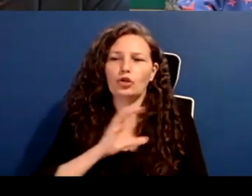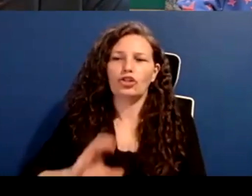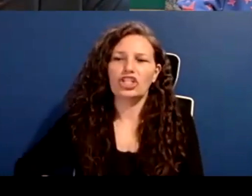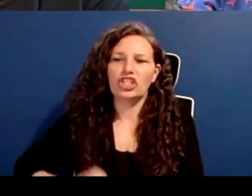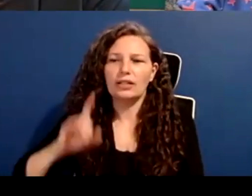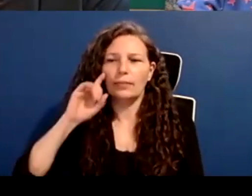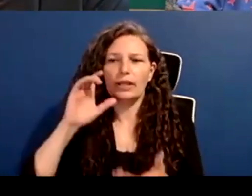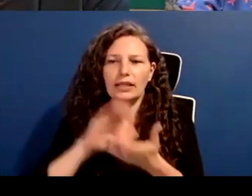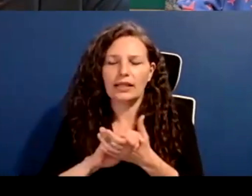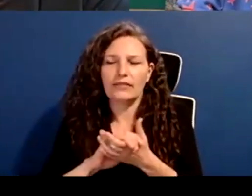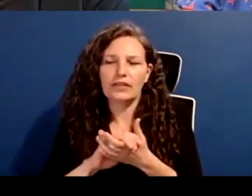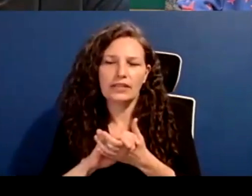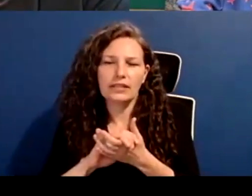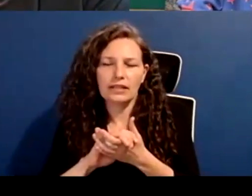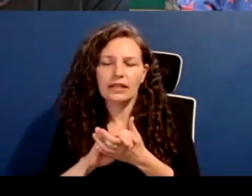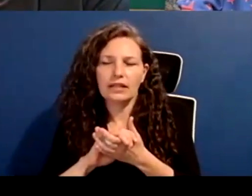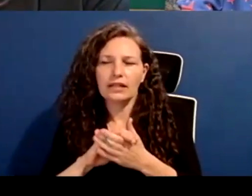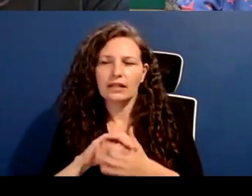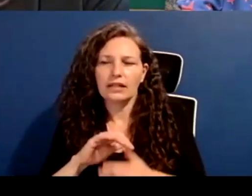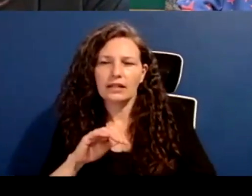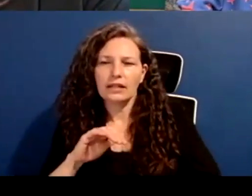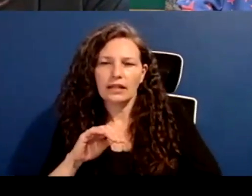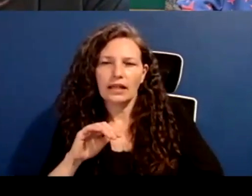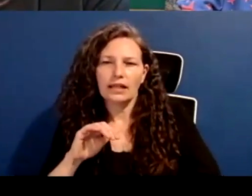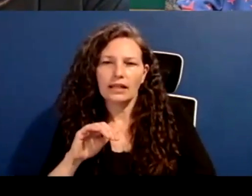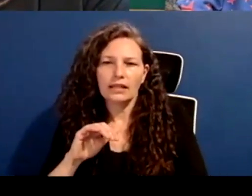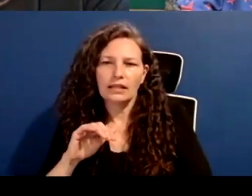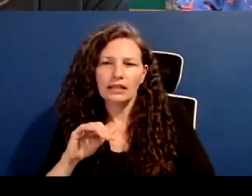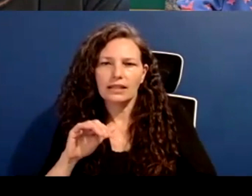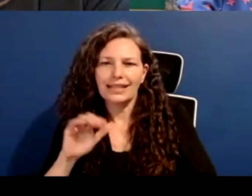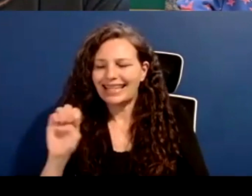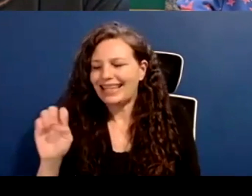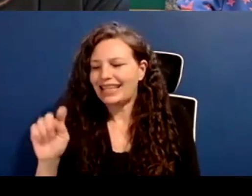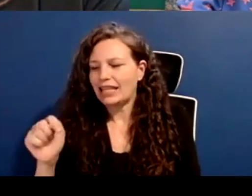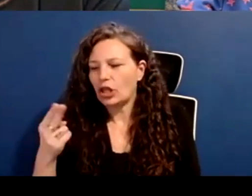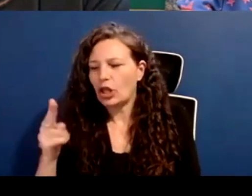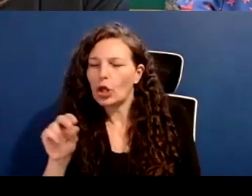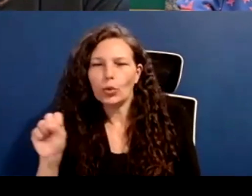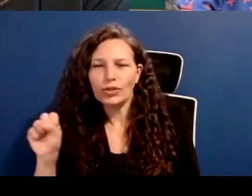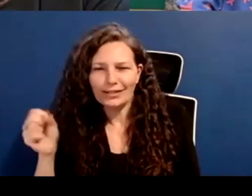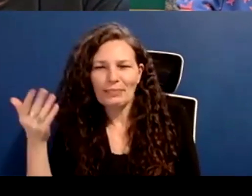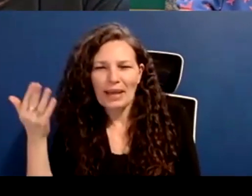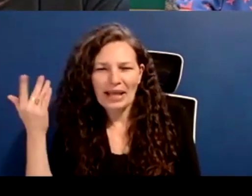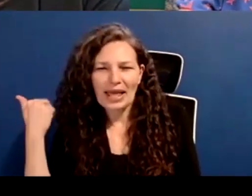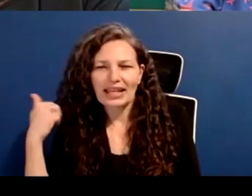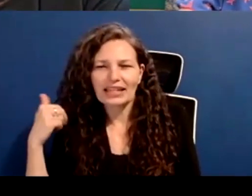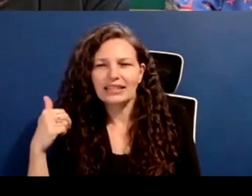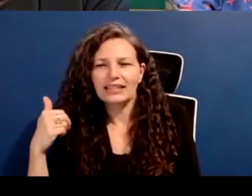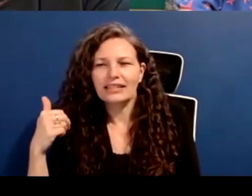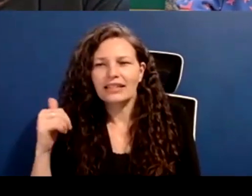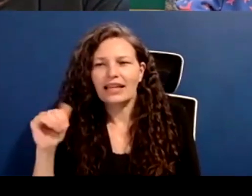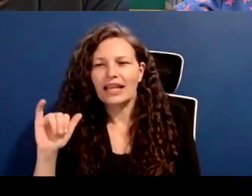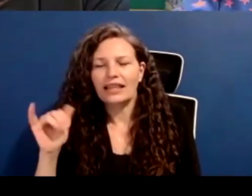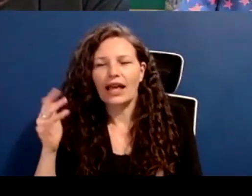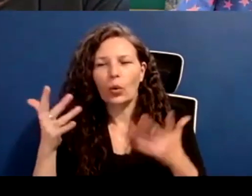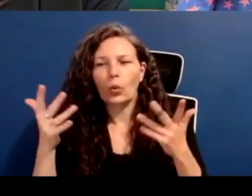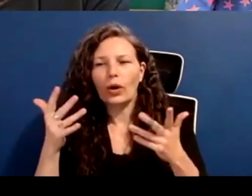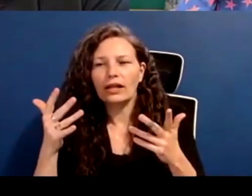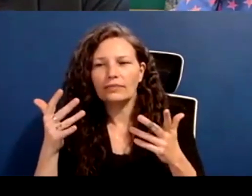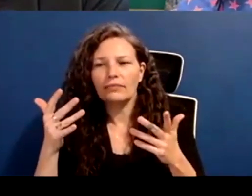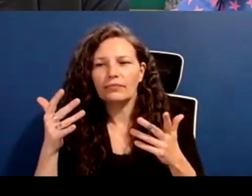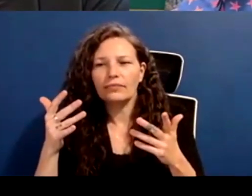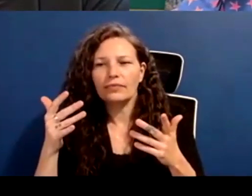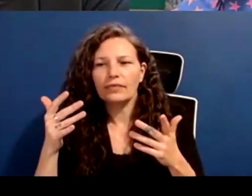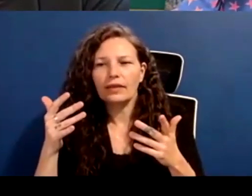even the culture that Puritans were attempting to create, was one of